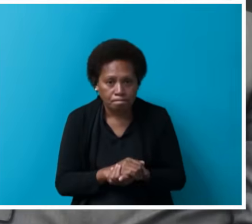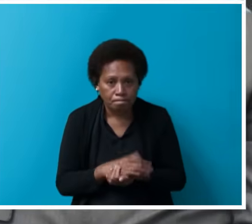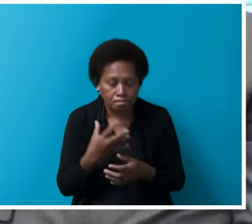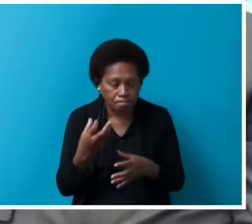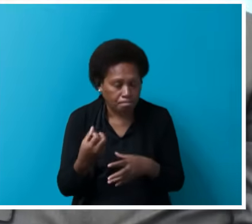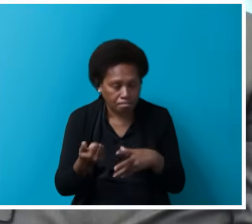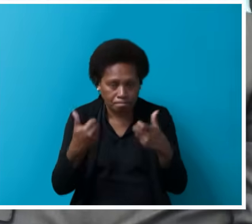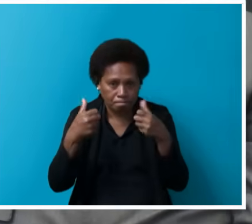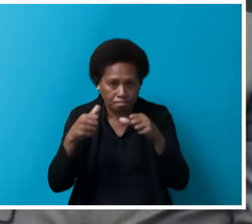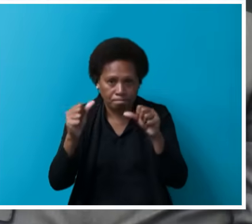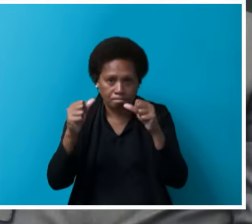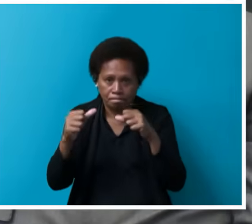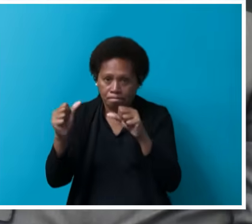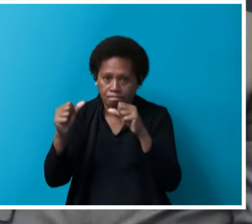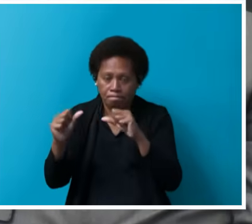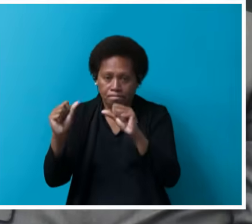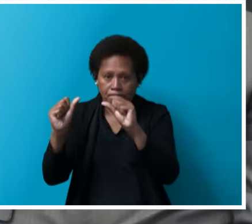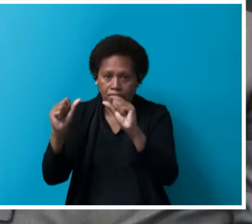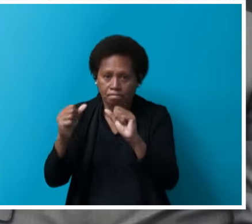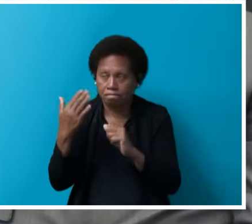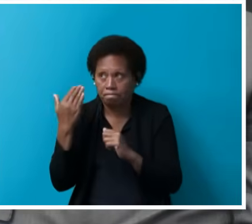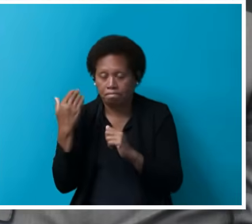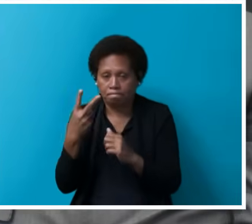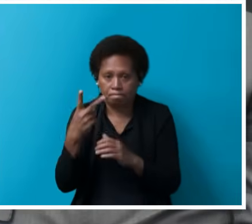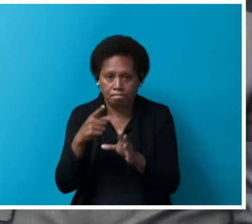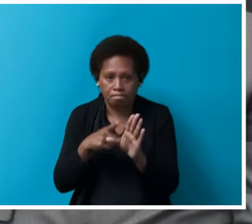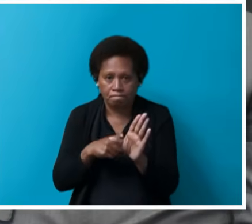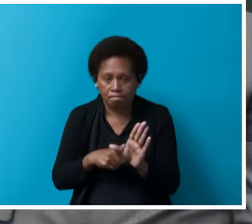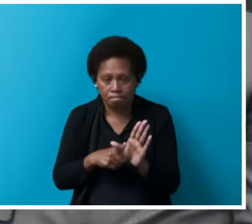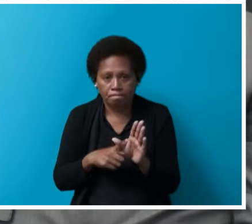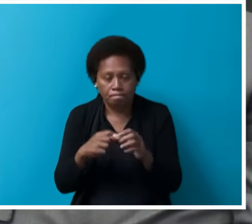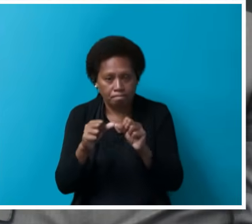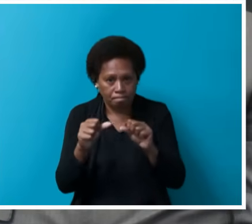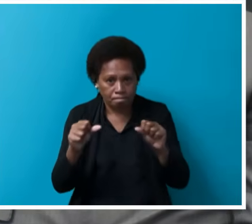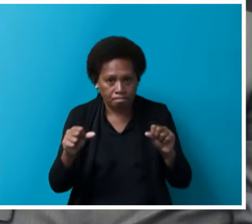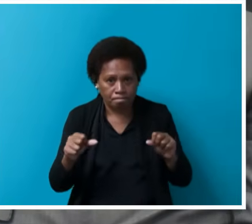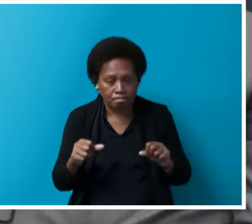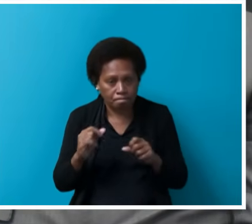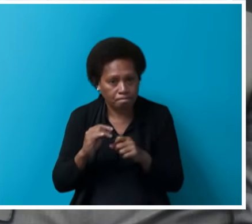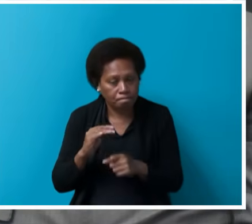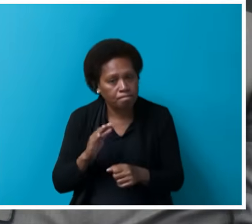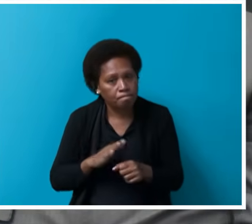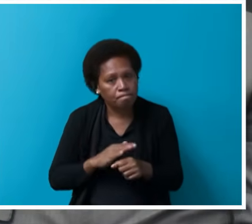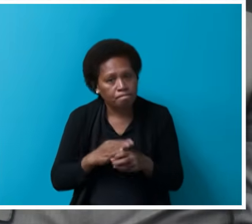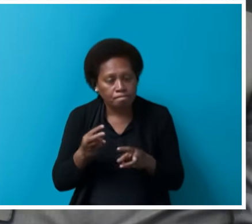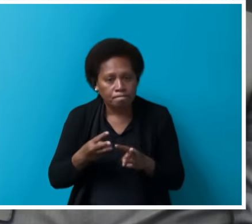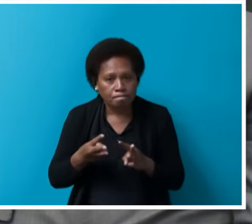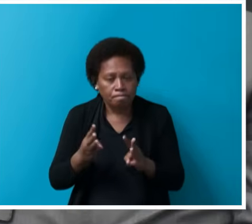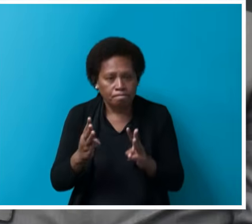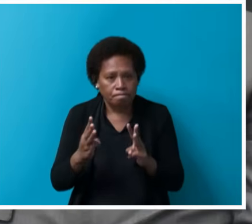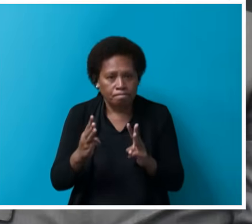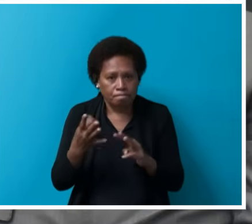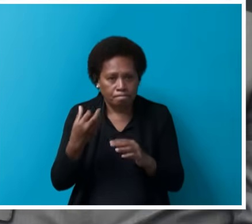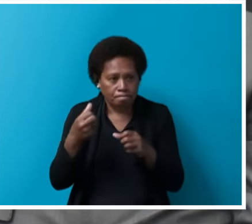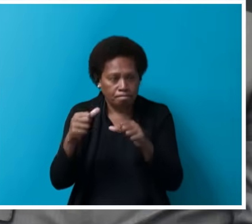many things in 2.5 years. And in fact, the agriculture sector, in many ways, is booming now. In